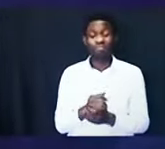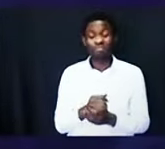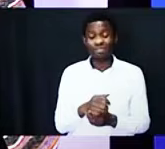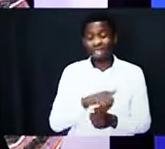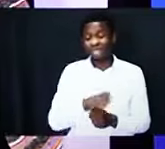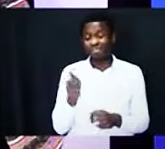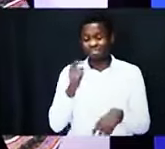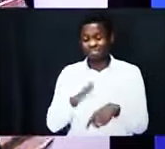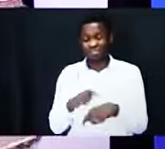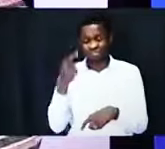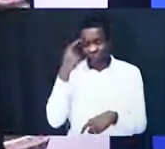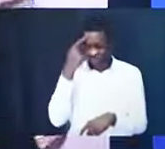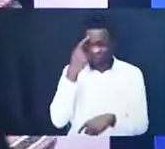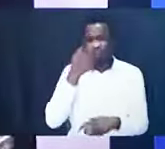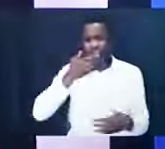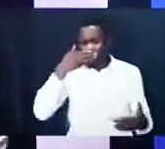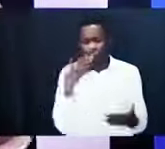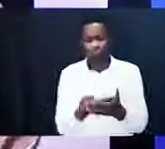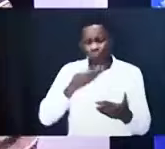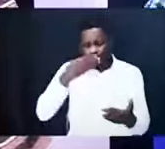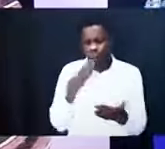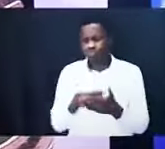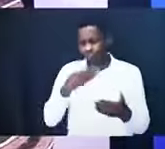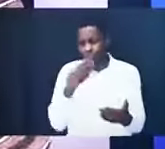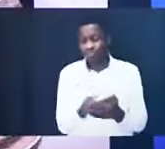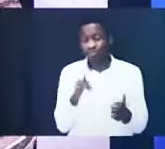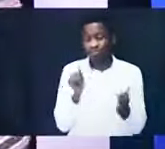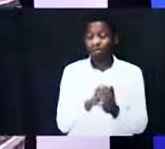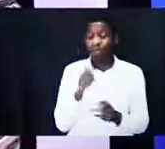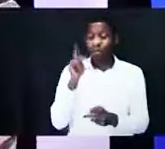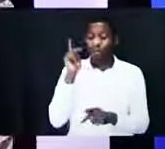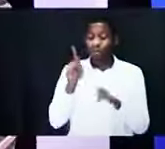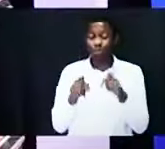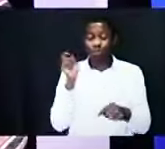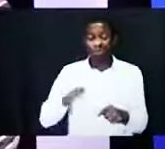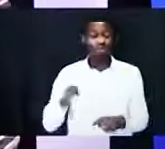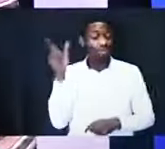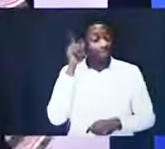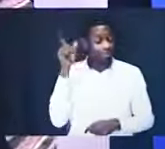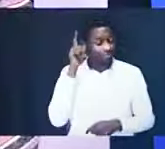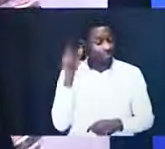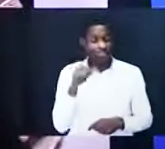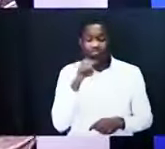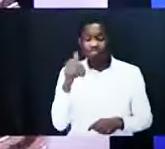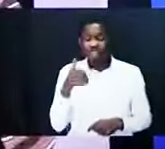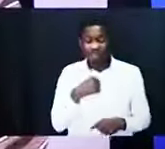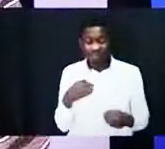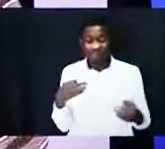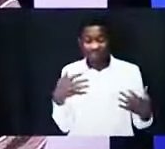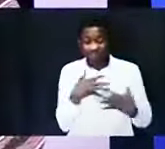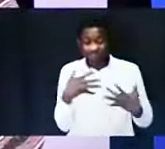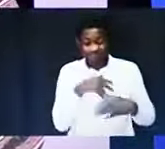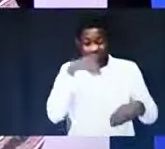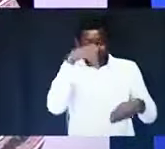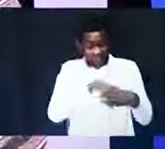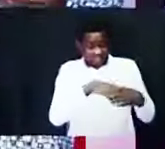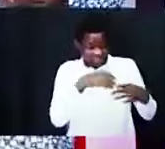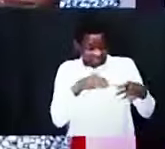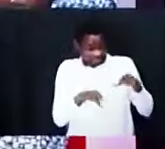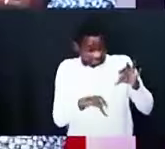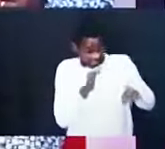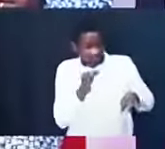preacher, and that people should listen to you, and there is no kind of fear within your spirit, then